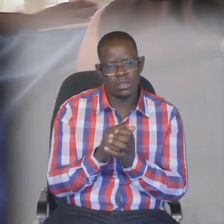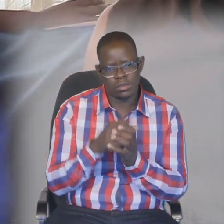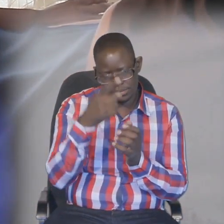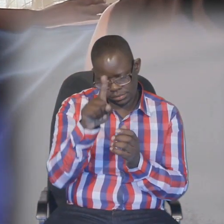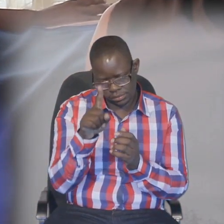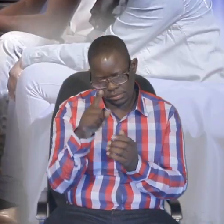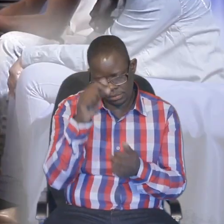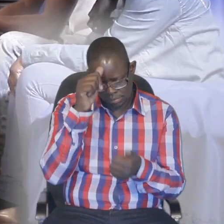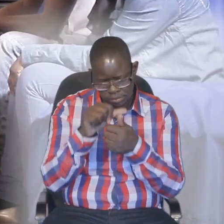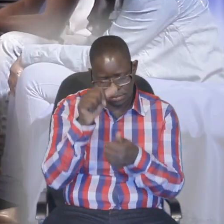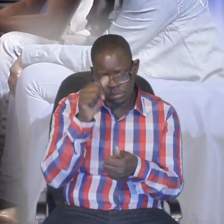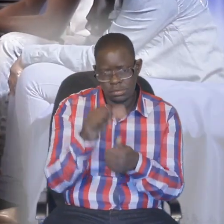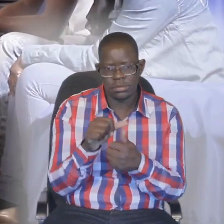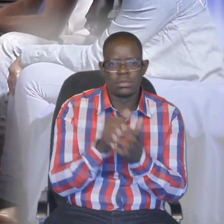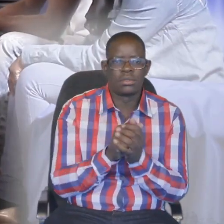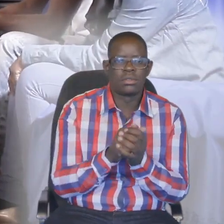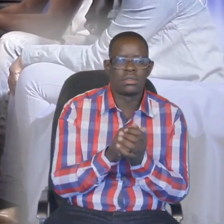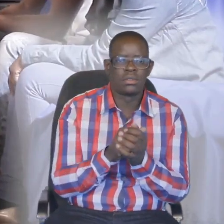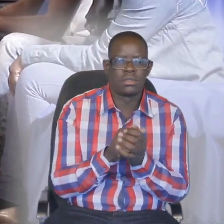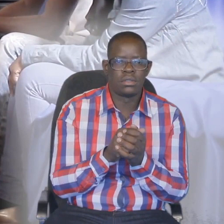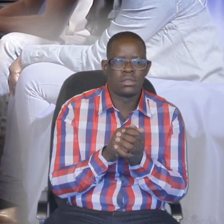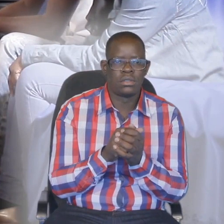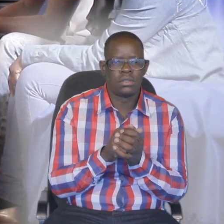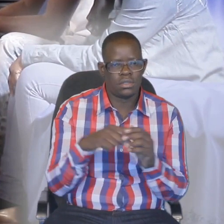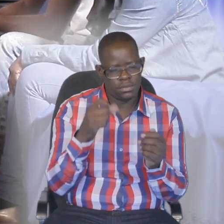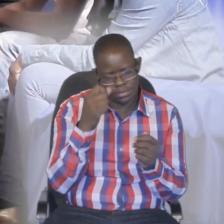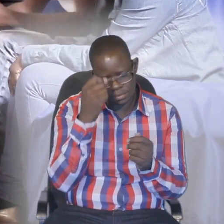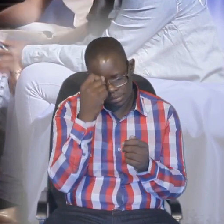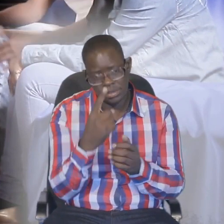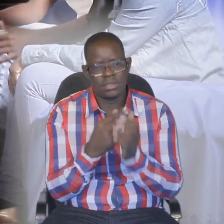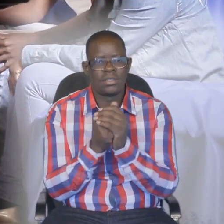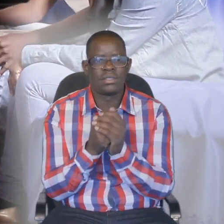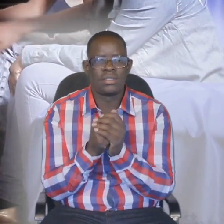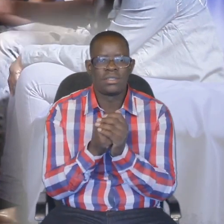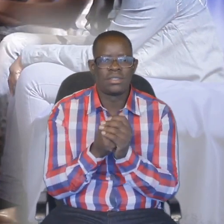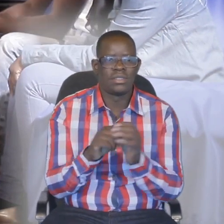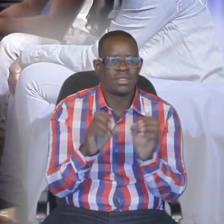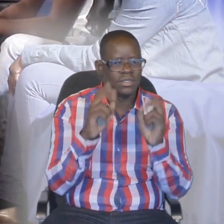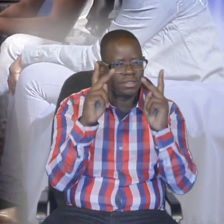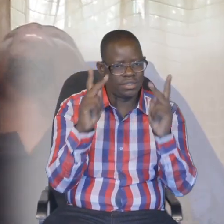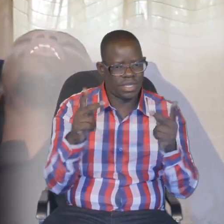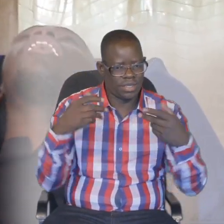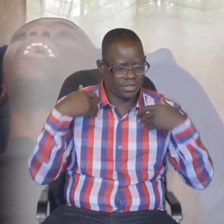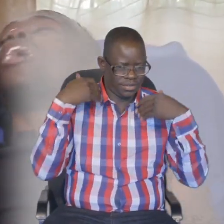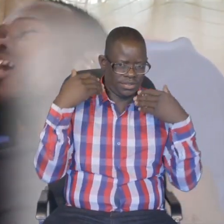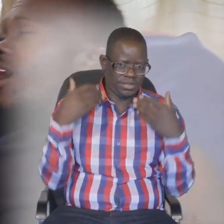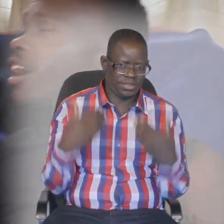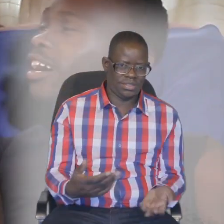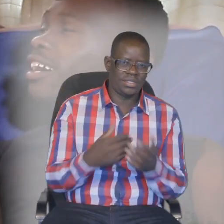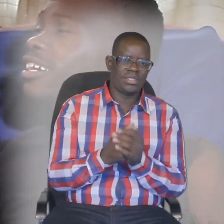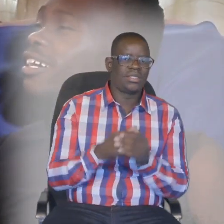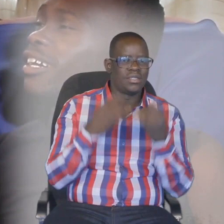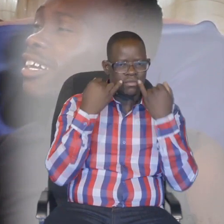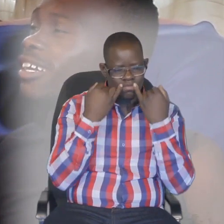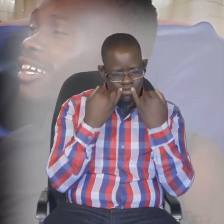great way to remember it. Yo, guys, I think I've reached out my brain capacity today. I'm exhausted. Yes, it was a